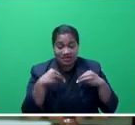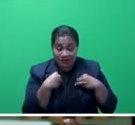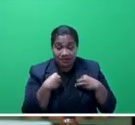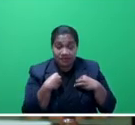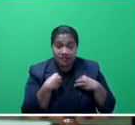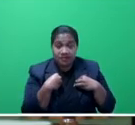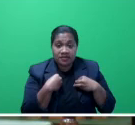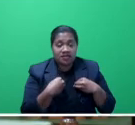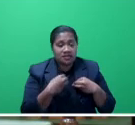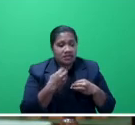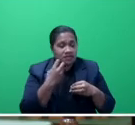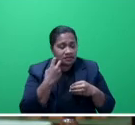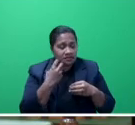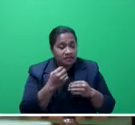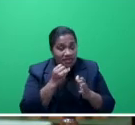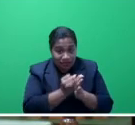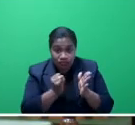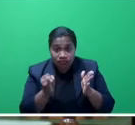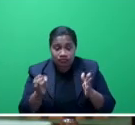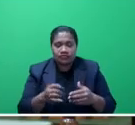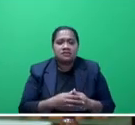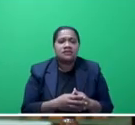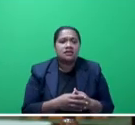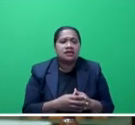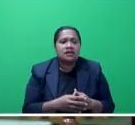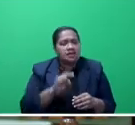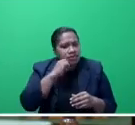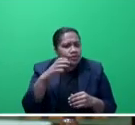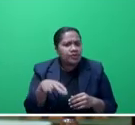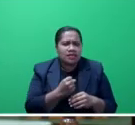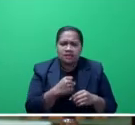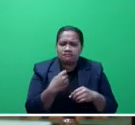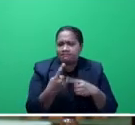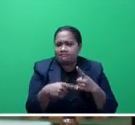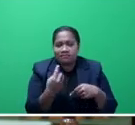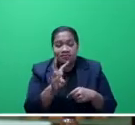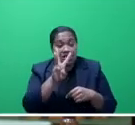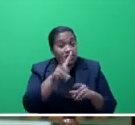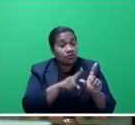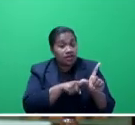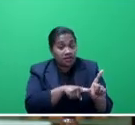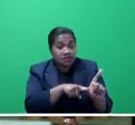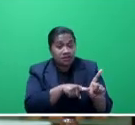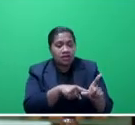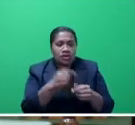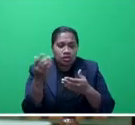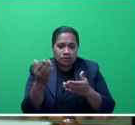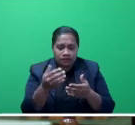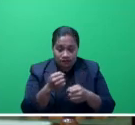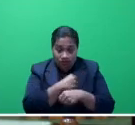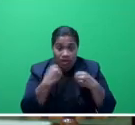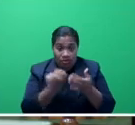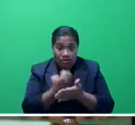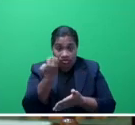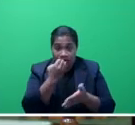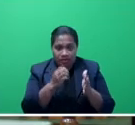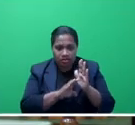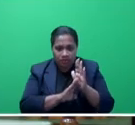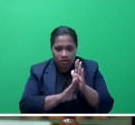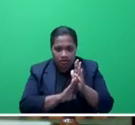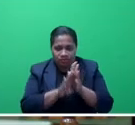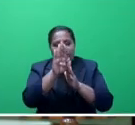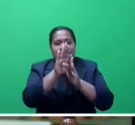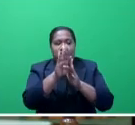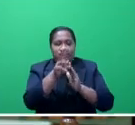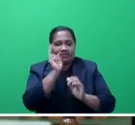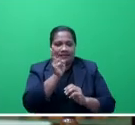and multilateral development agencies that it will take at least 3 years to bring our economy back to its robust pre-COVID